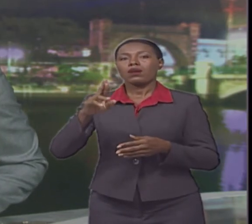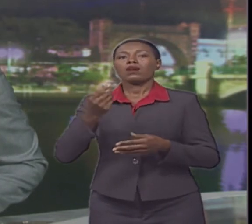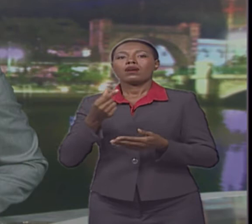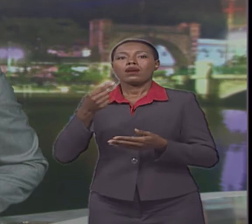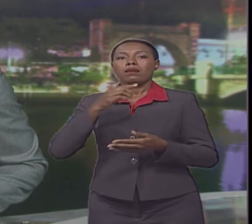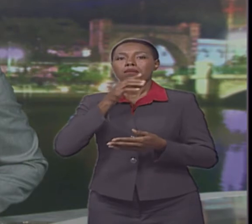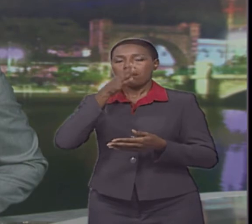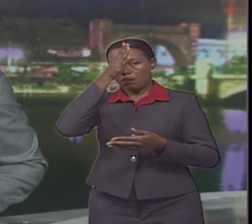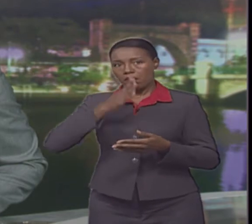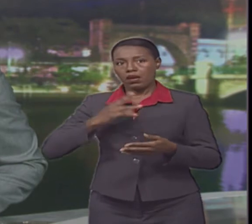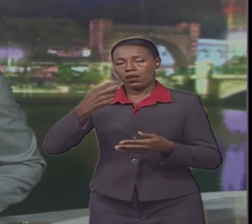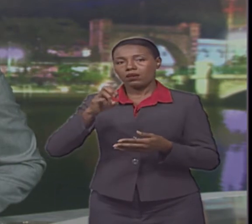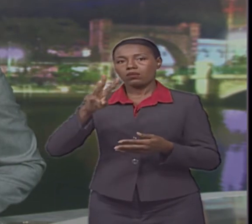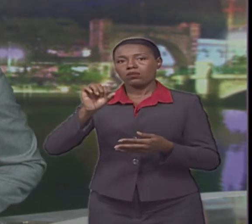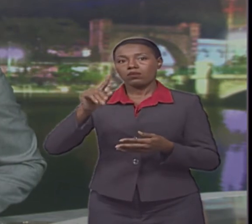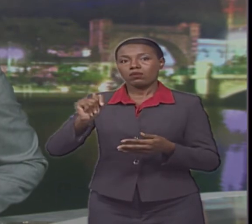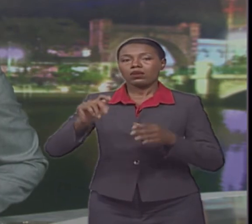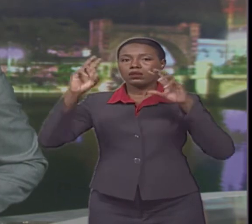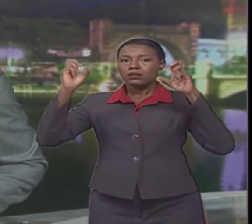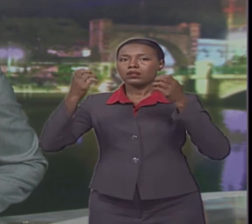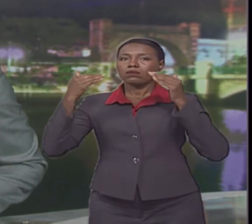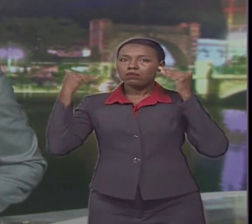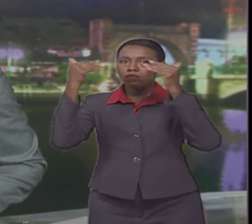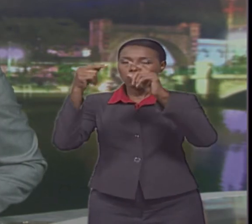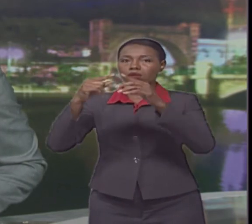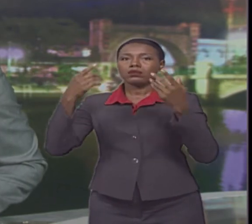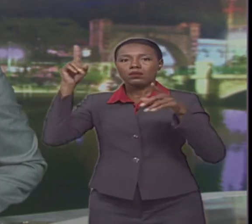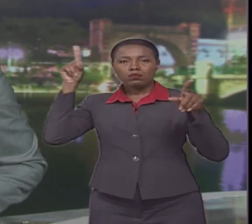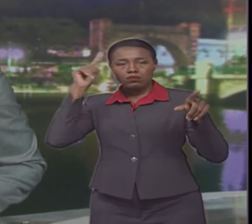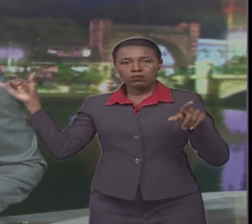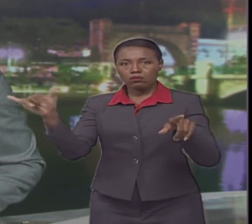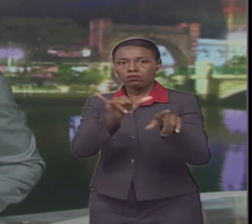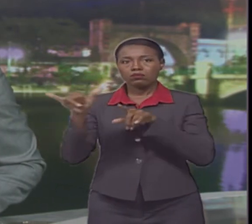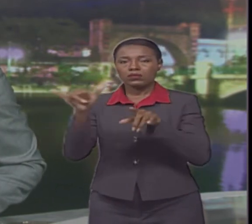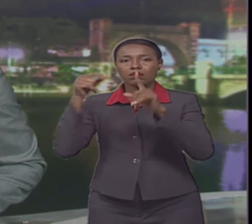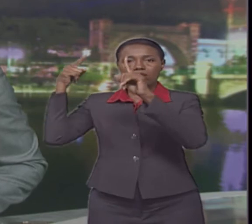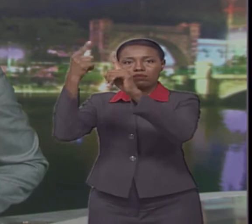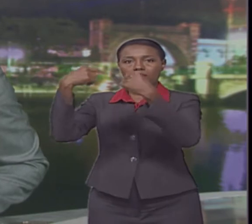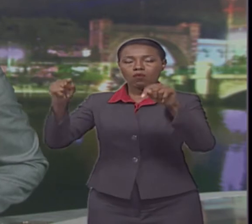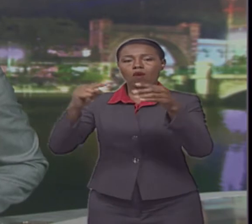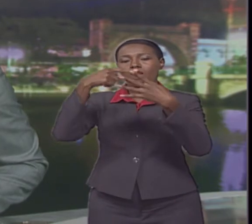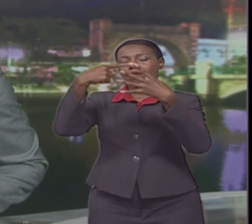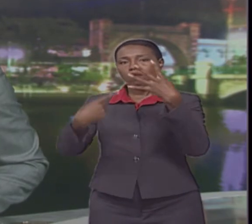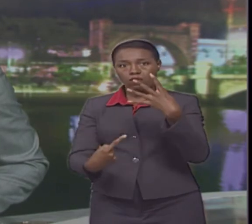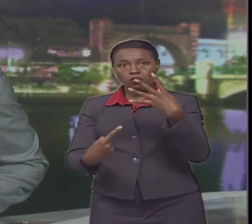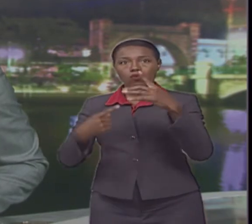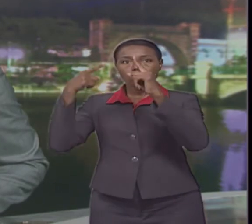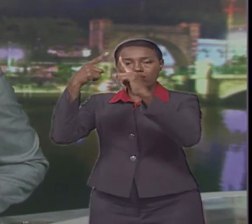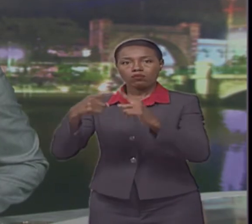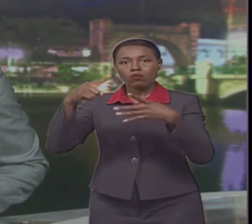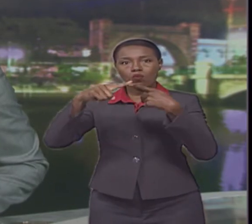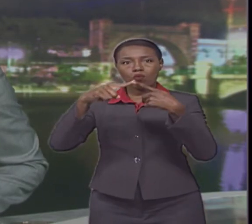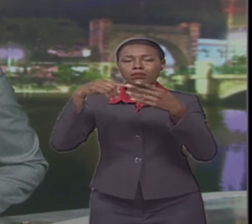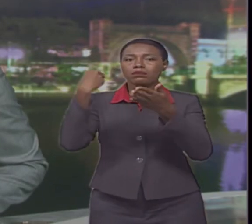theme of this summit is Towards a Common Future, and host Britain have set out 4 main goals for the summit. These are